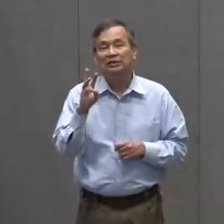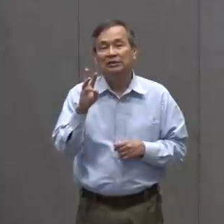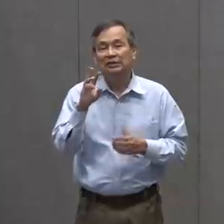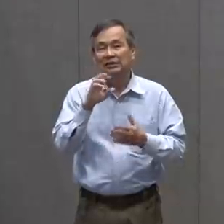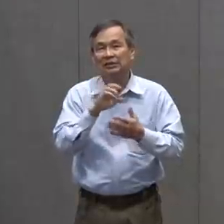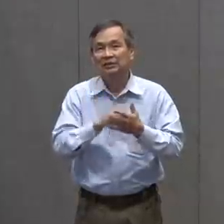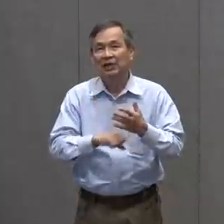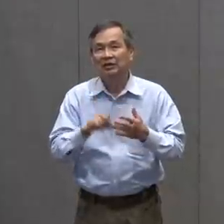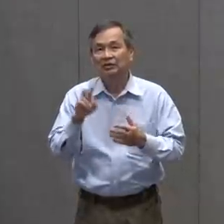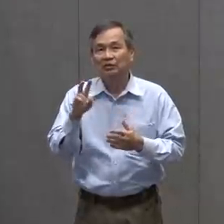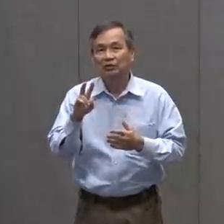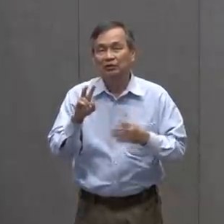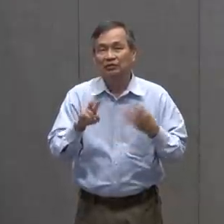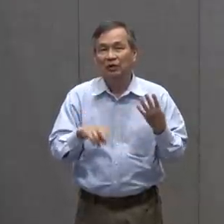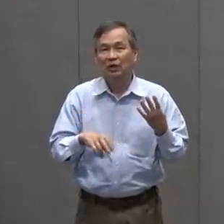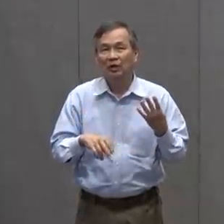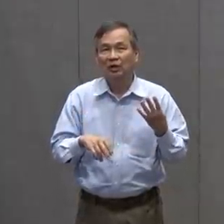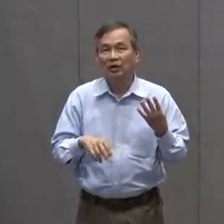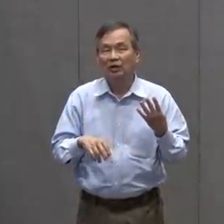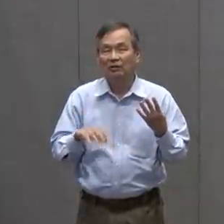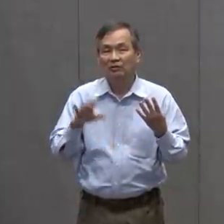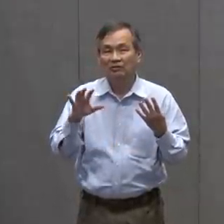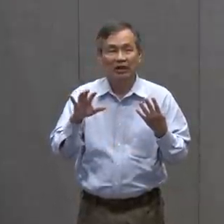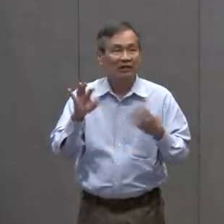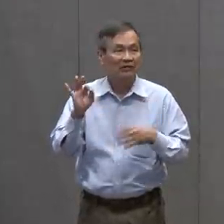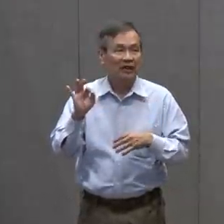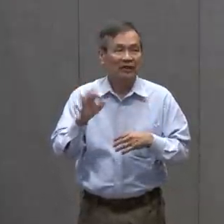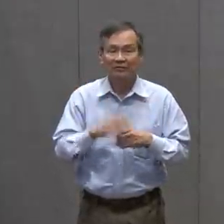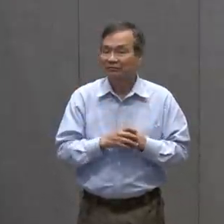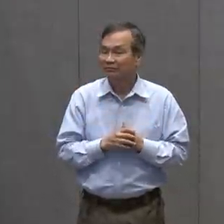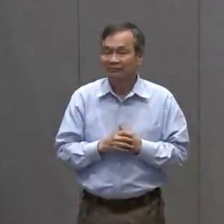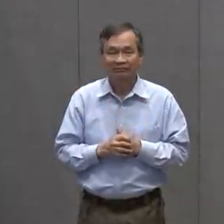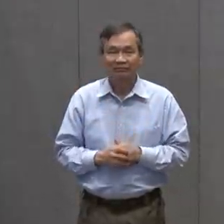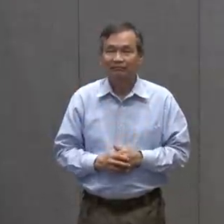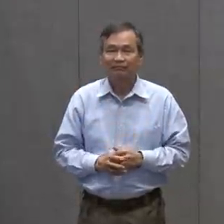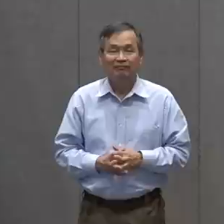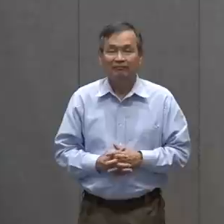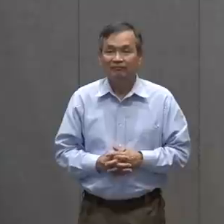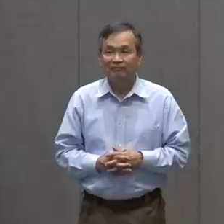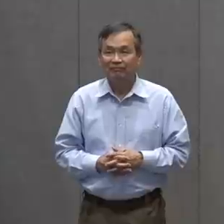2 is 4. 4 plus 5 is 9. That won't work.